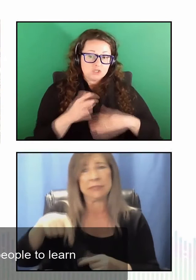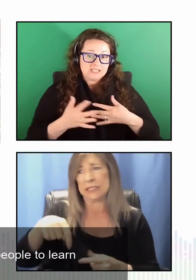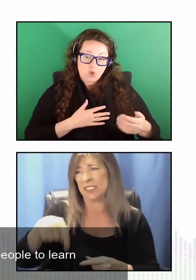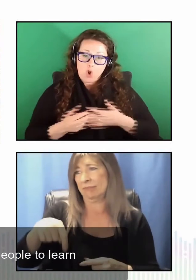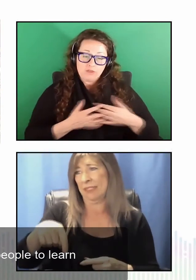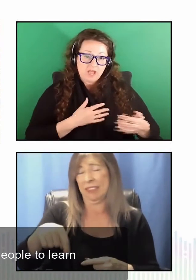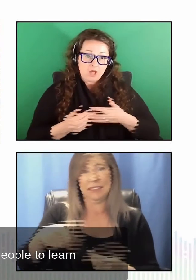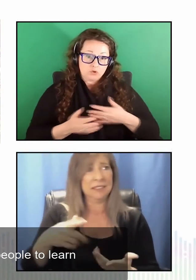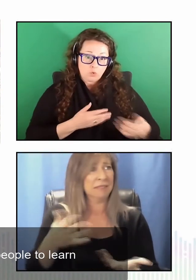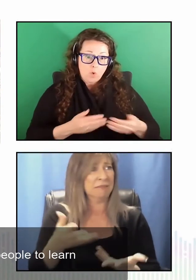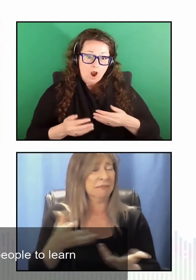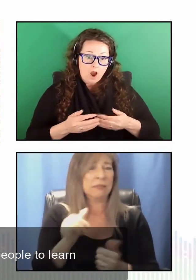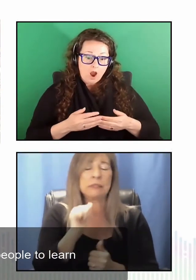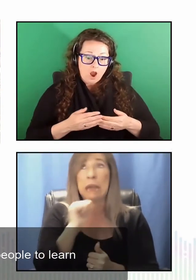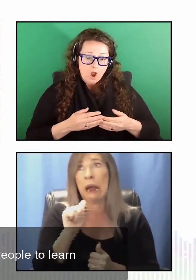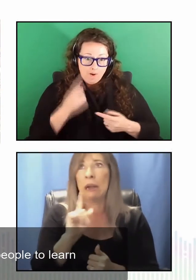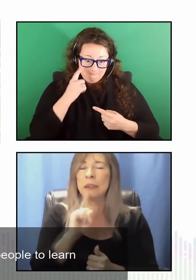our people to